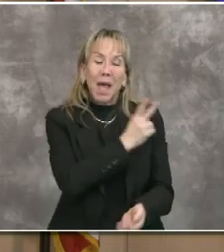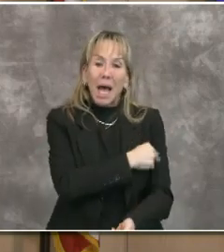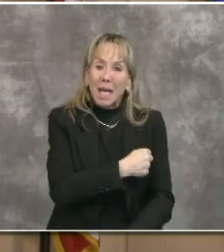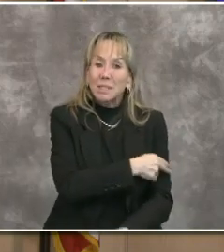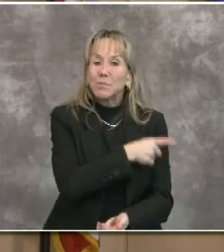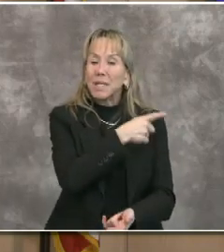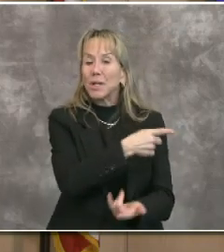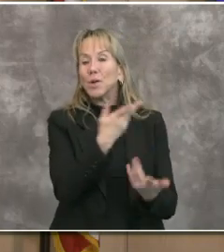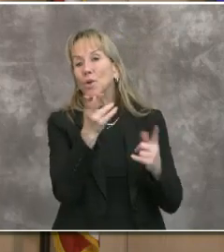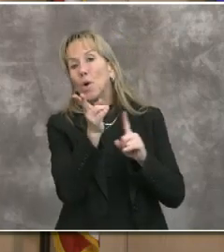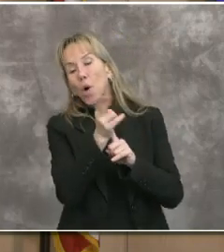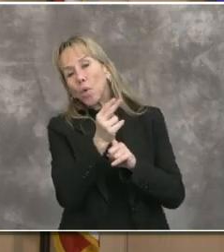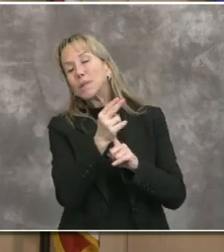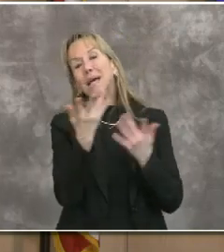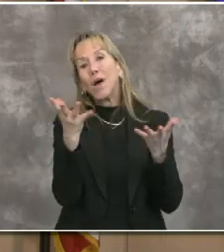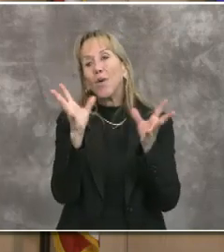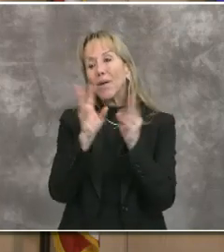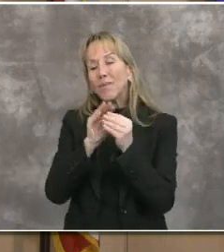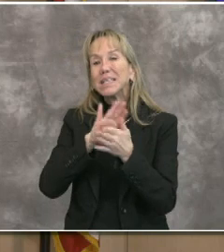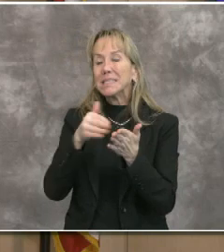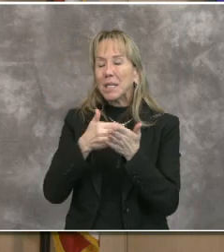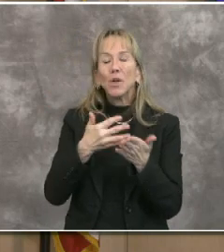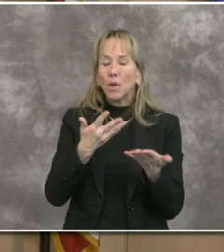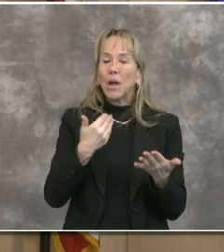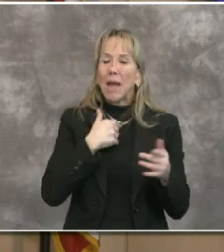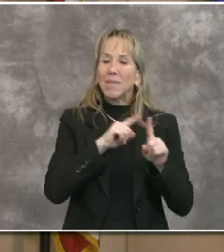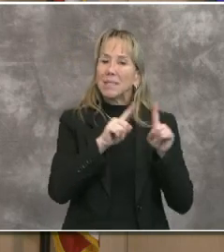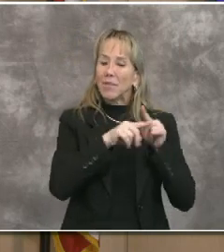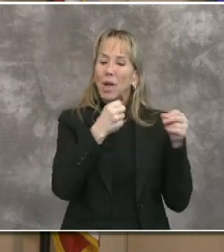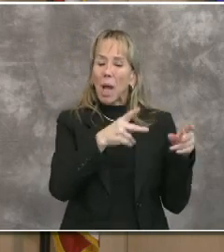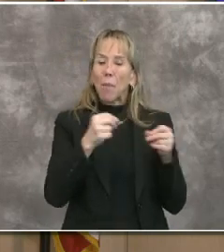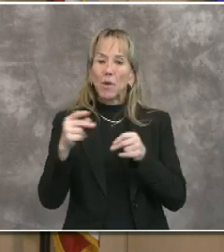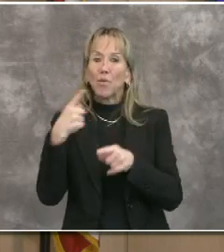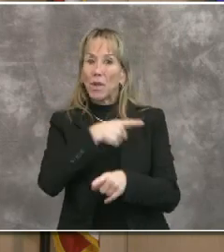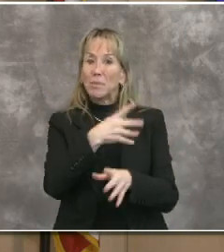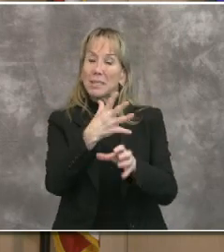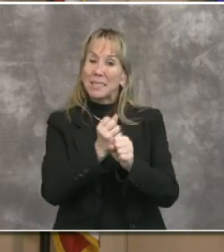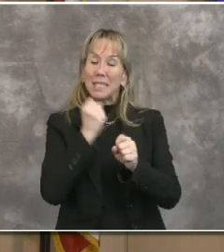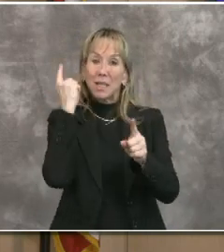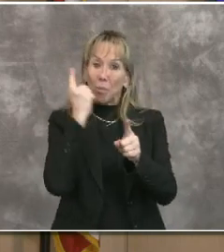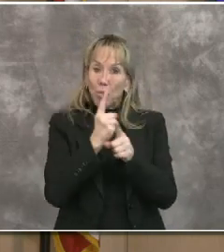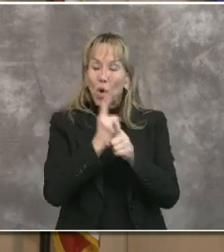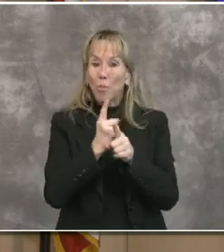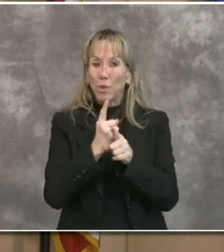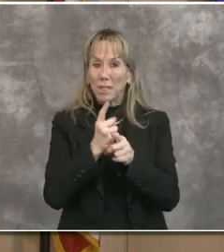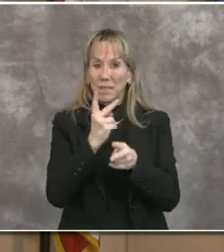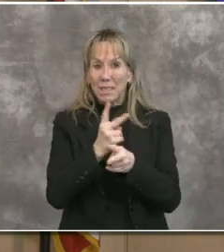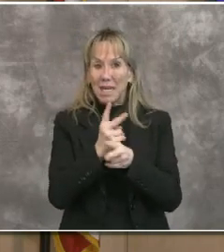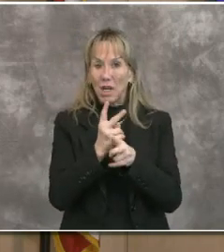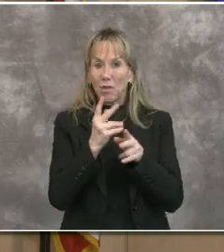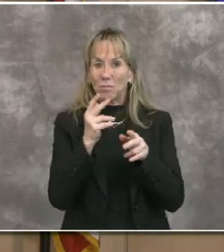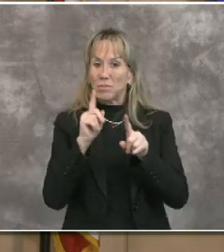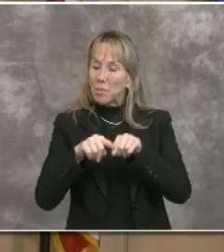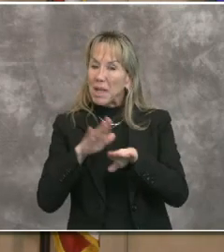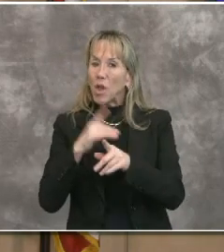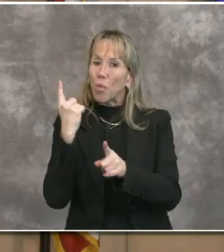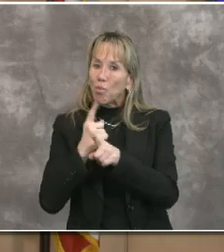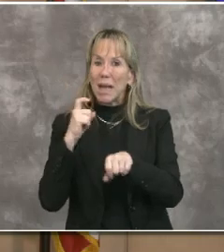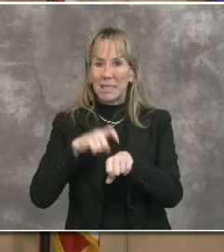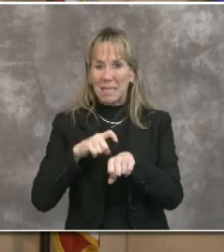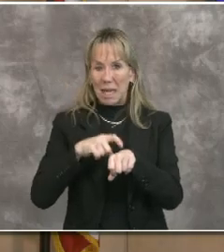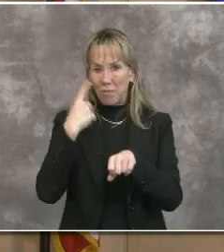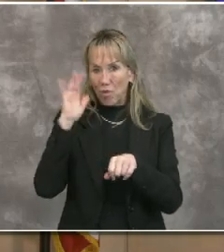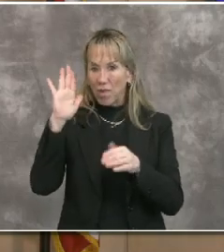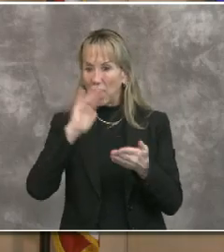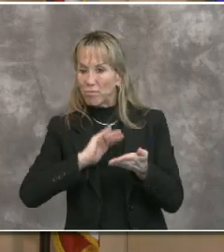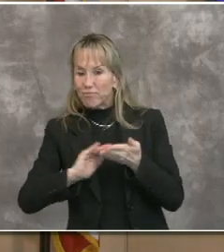convention center, there are opportunities for them to get the appropriate care at the right time based on their exposure. Thank you, Supervisor Fletcher.